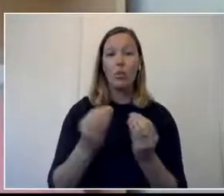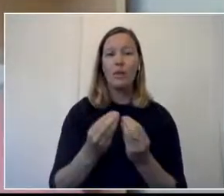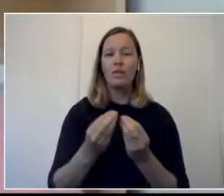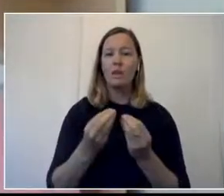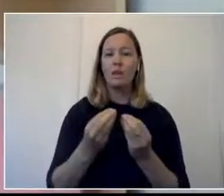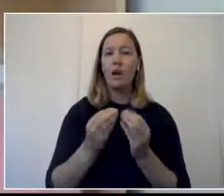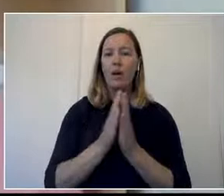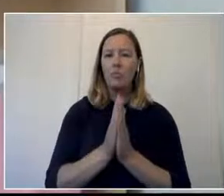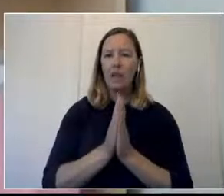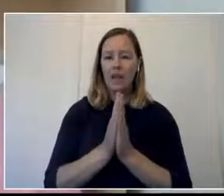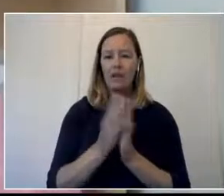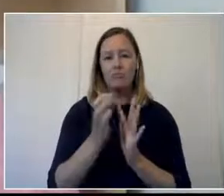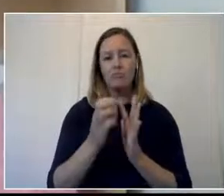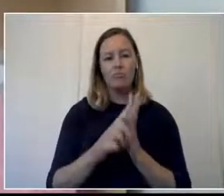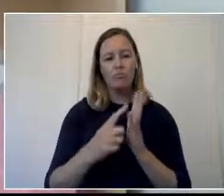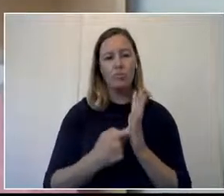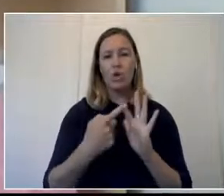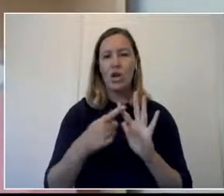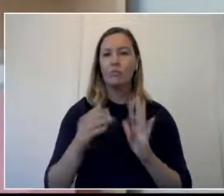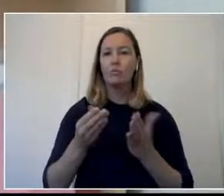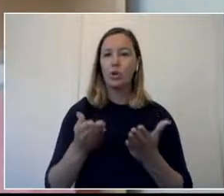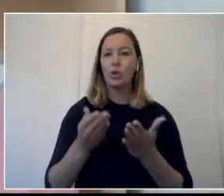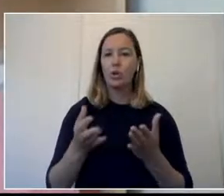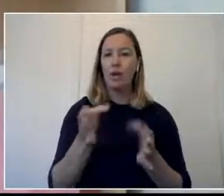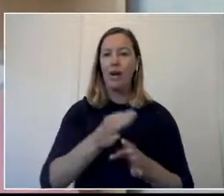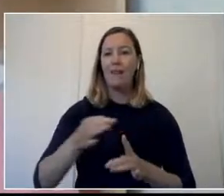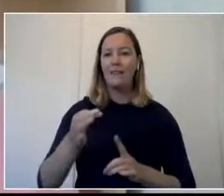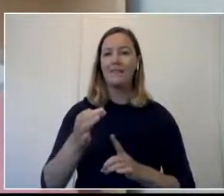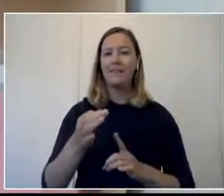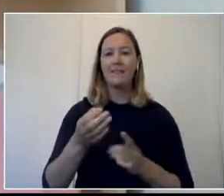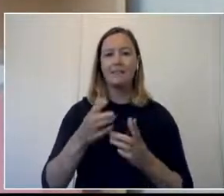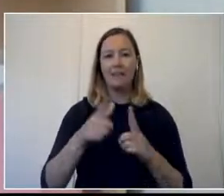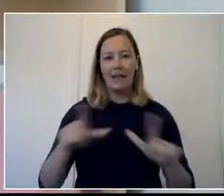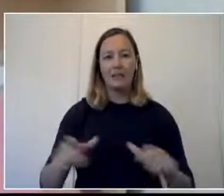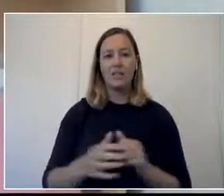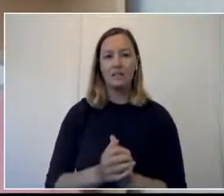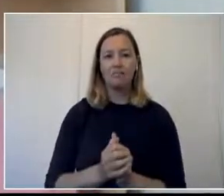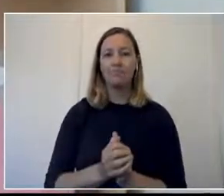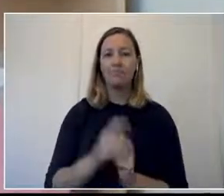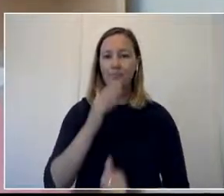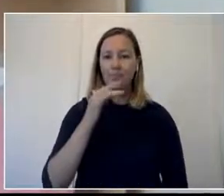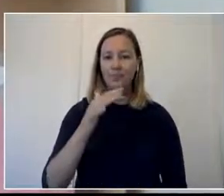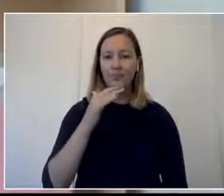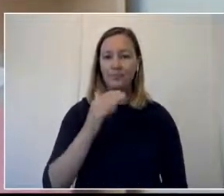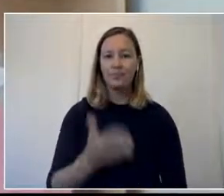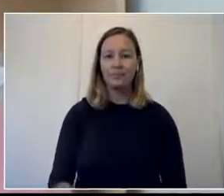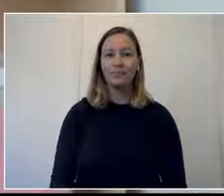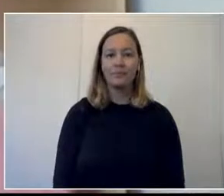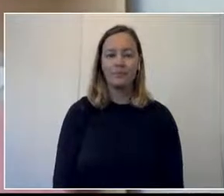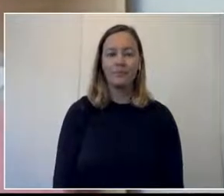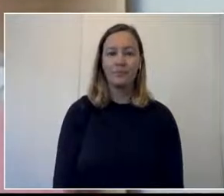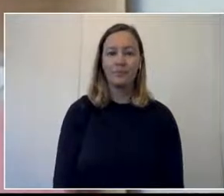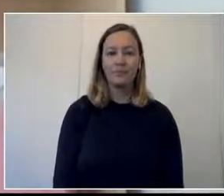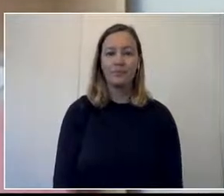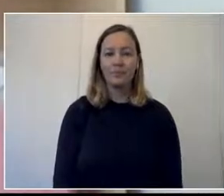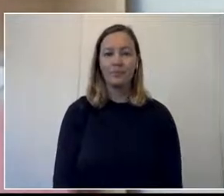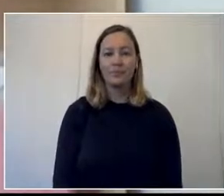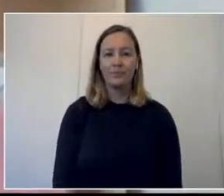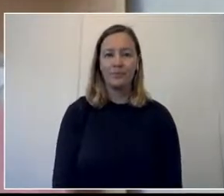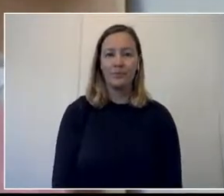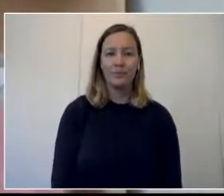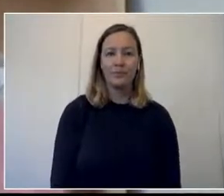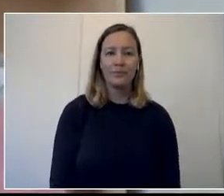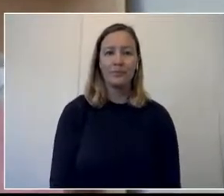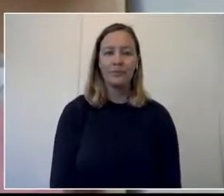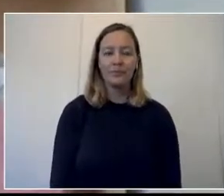Cook Islands prayer. So pure mai tātou. Te atua, kia vai mai to awaroa, takinga mei taki ki runga ye mātou nei